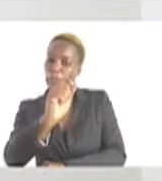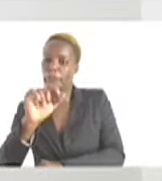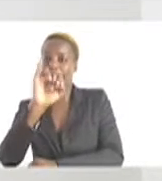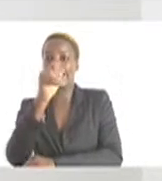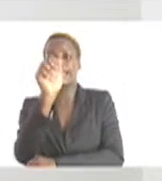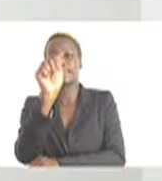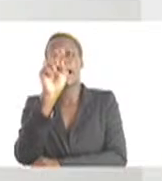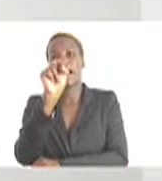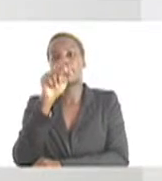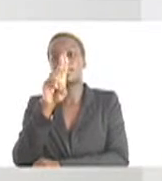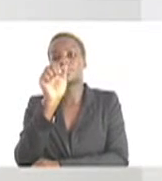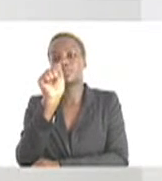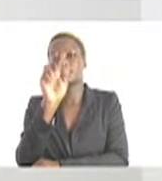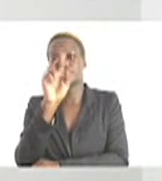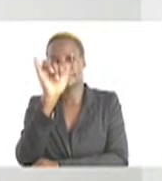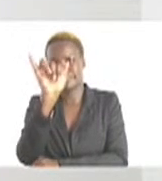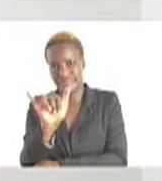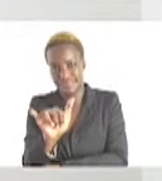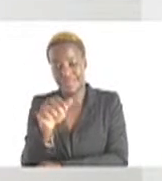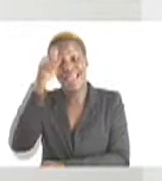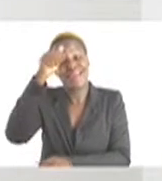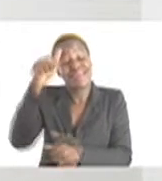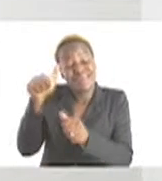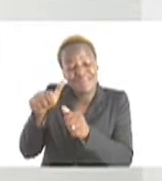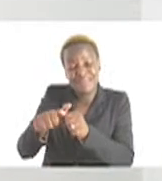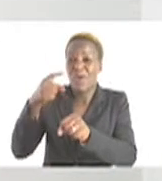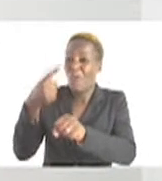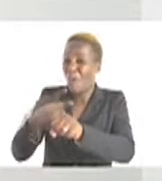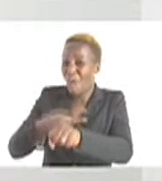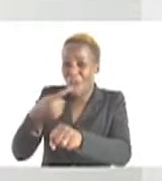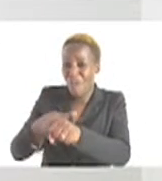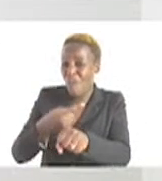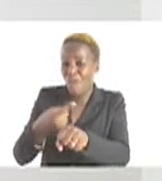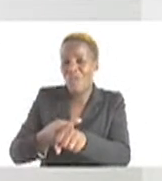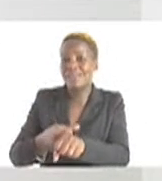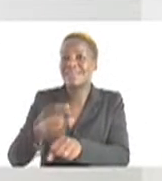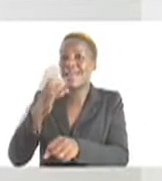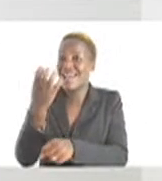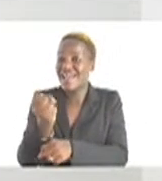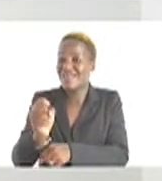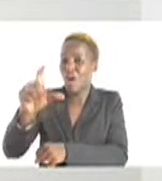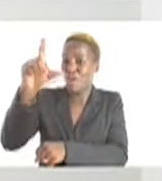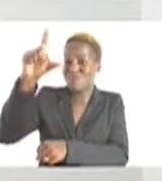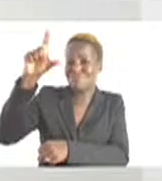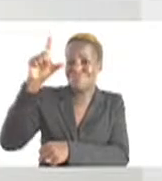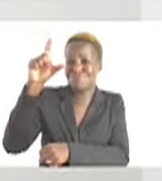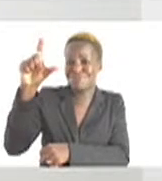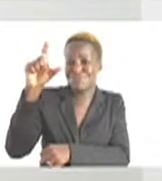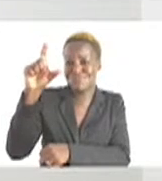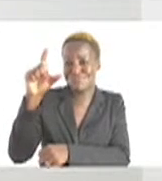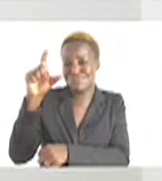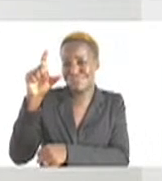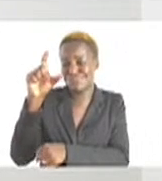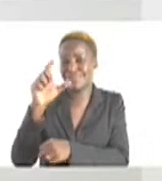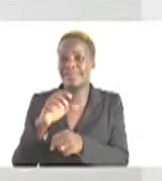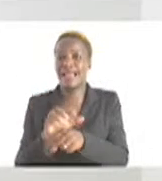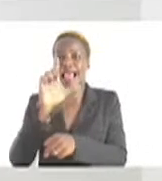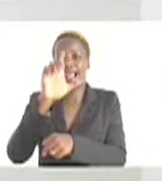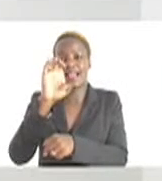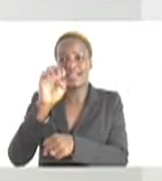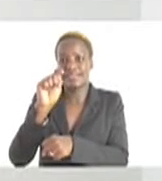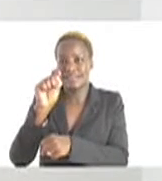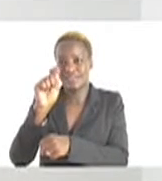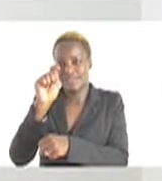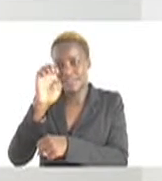And remember, the months of the year always starts also with a capital letter. Don't forget that. And then we have number